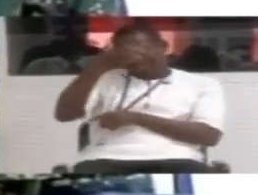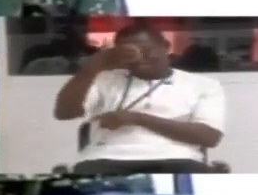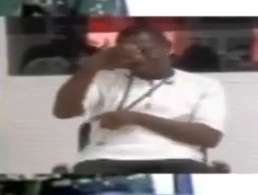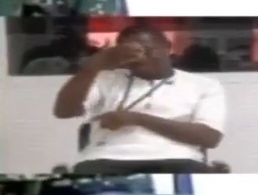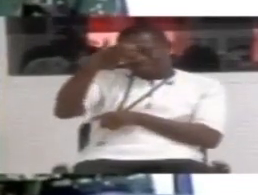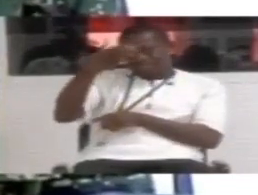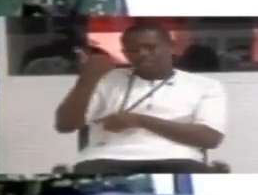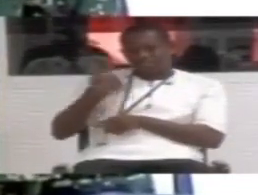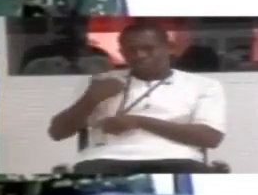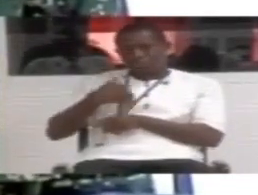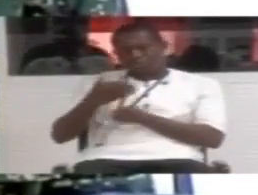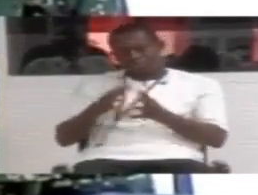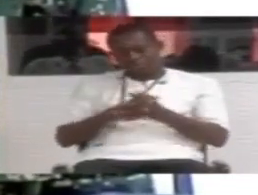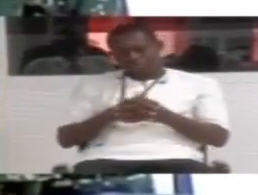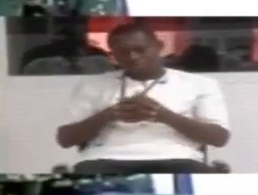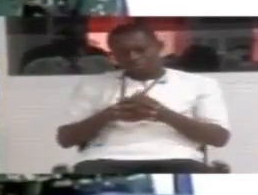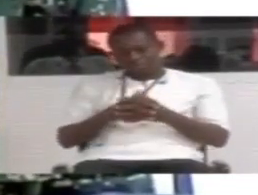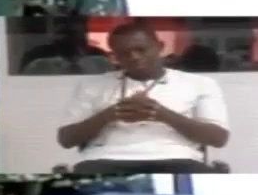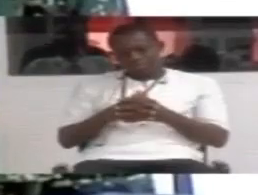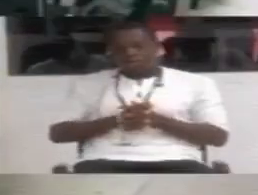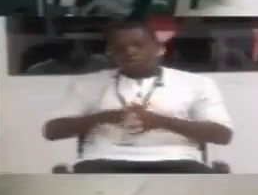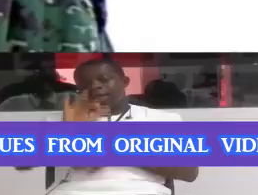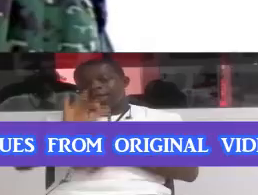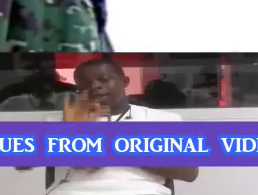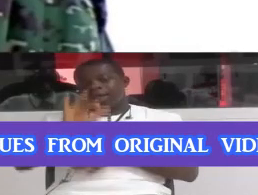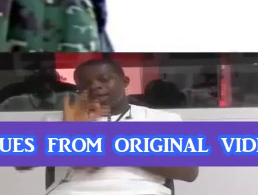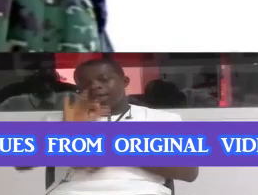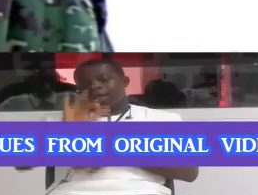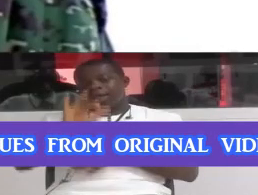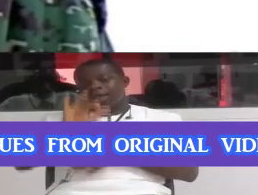It's a long time, I cannot recall, but I think it will be 9.